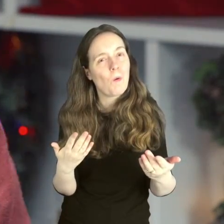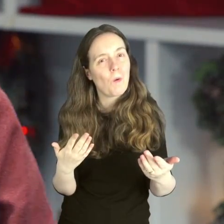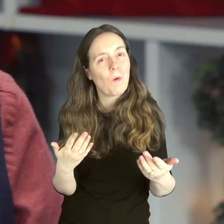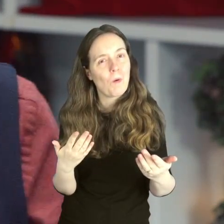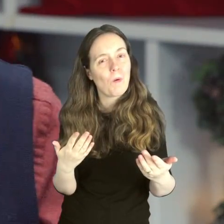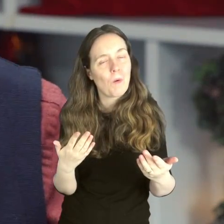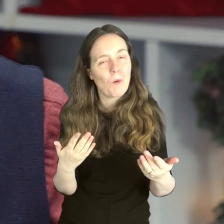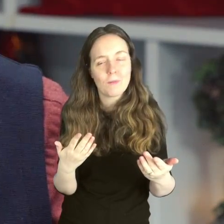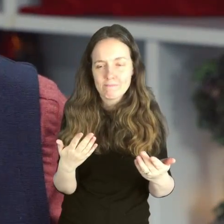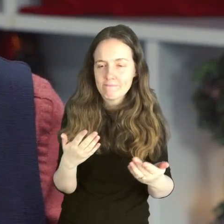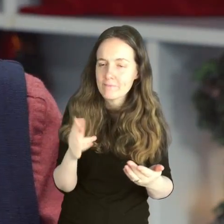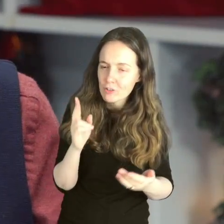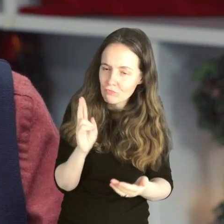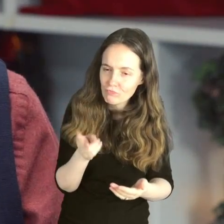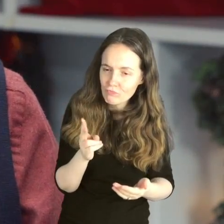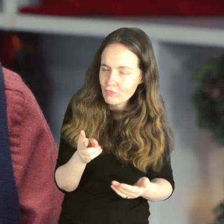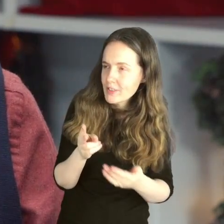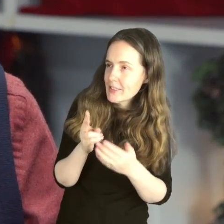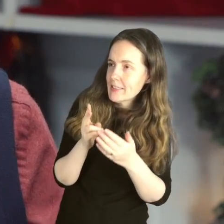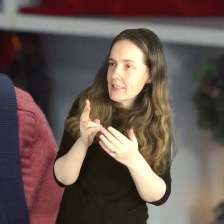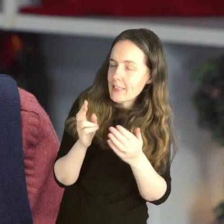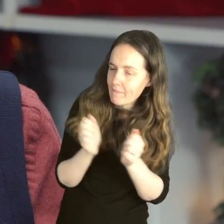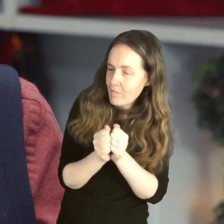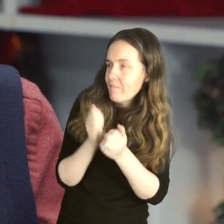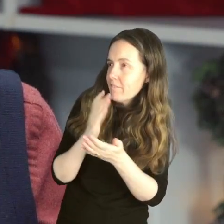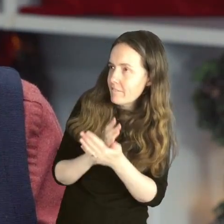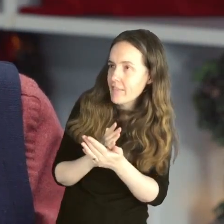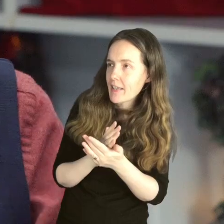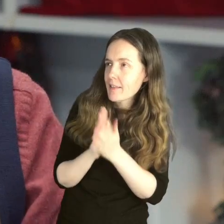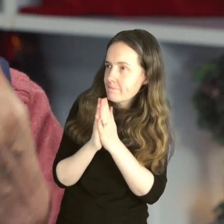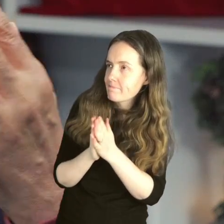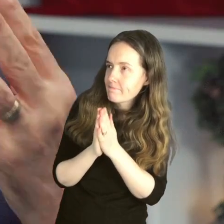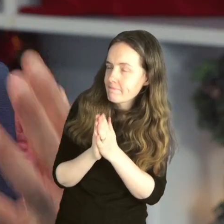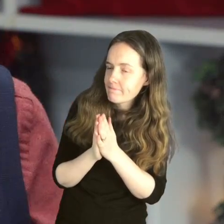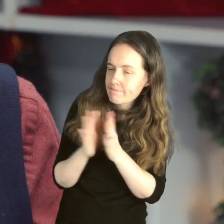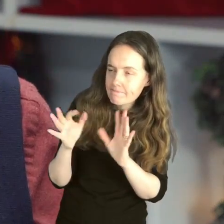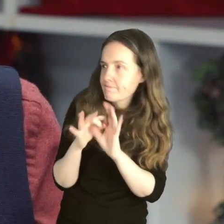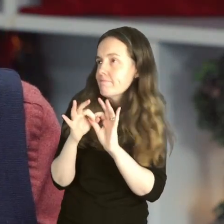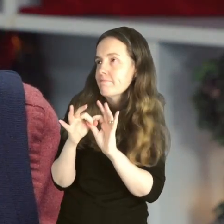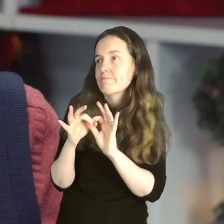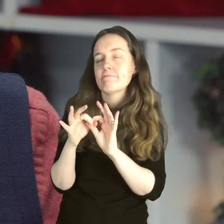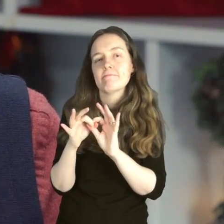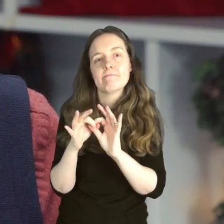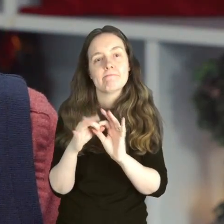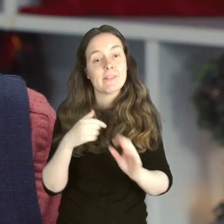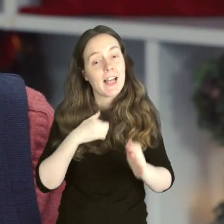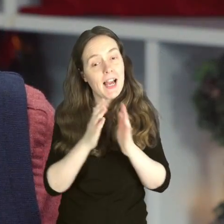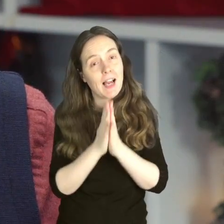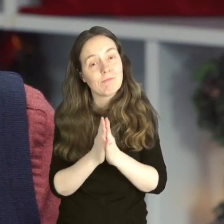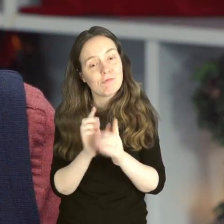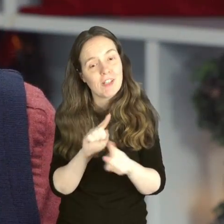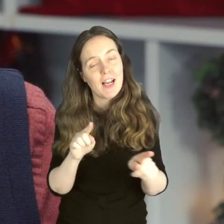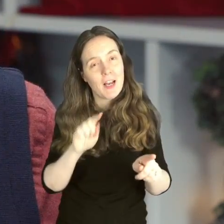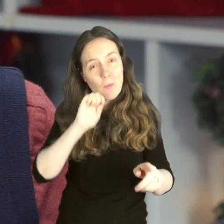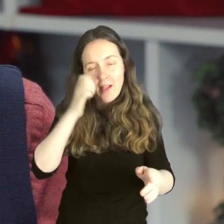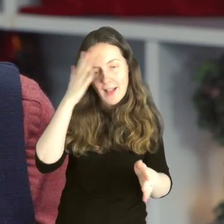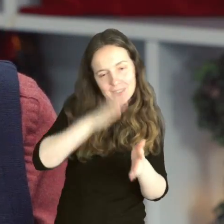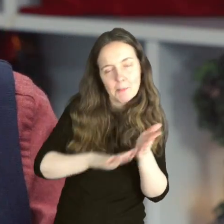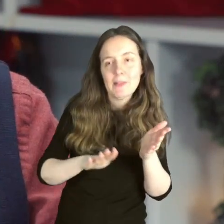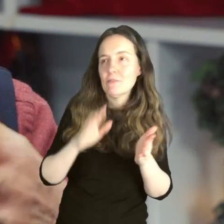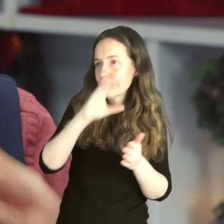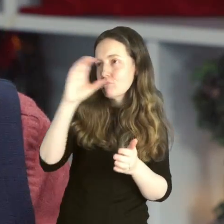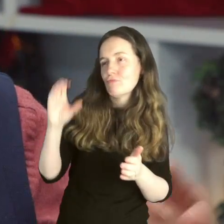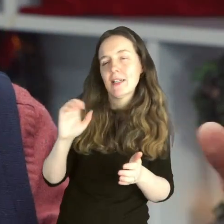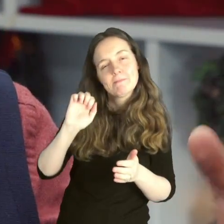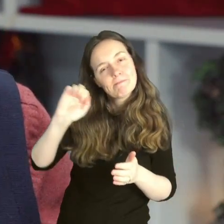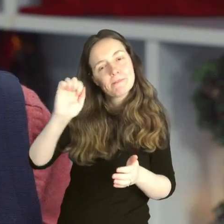as reaffirming your faith. I pray that you will experience Christ's forgiveness